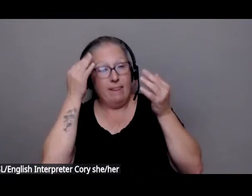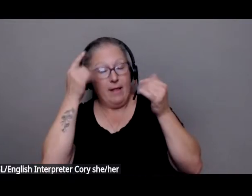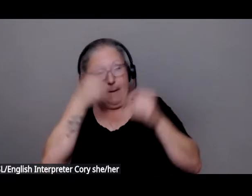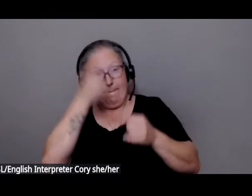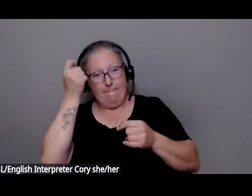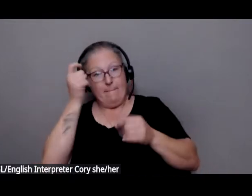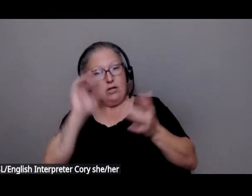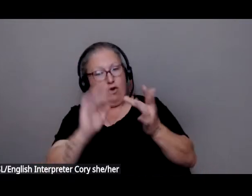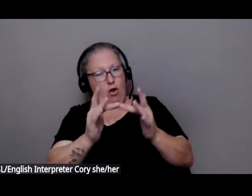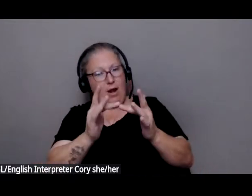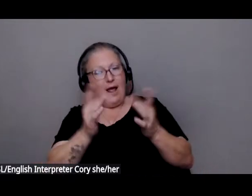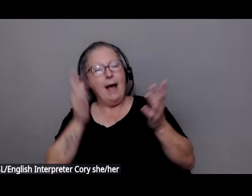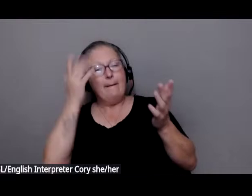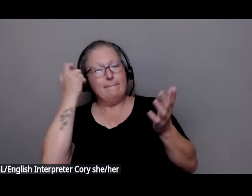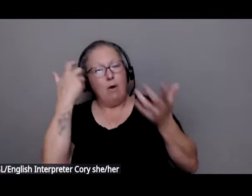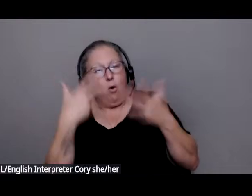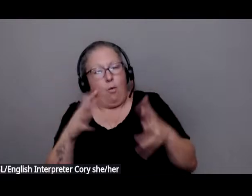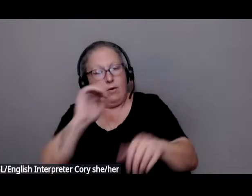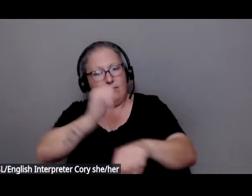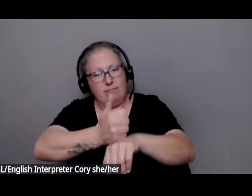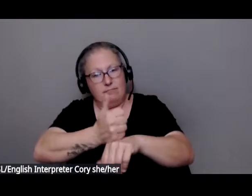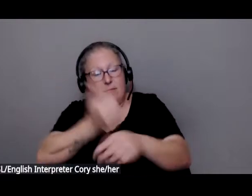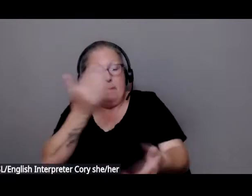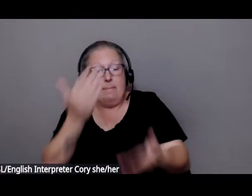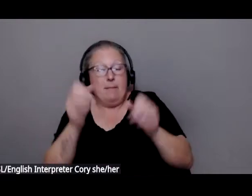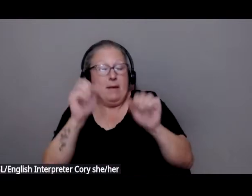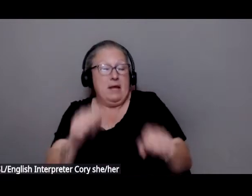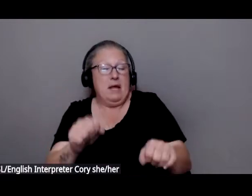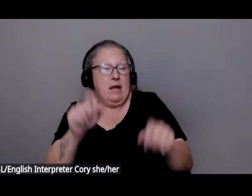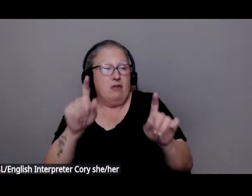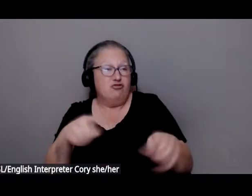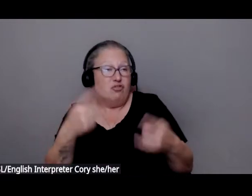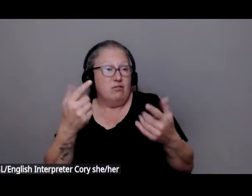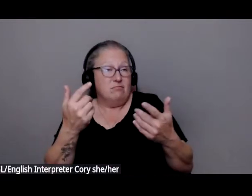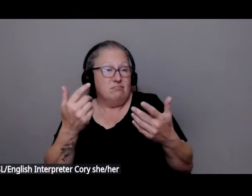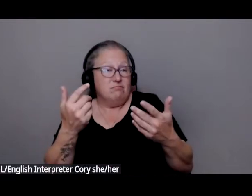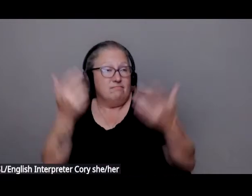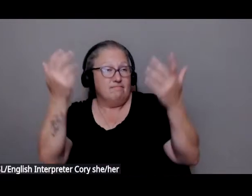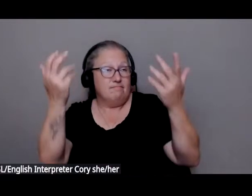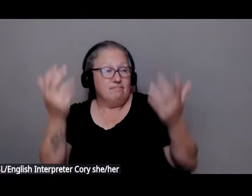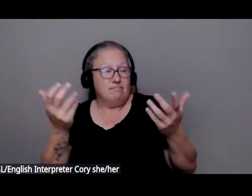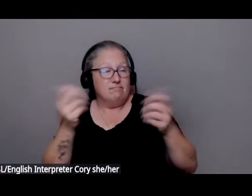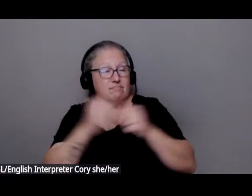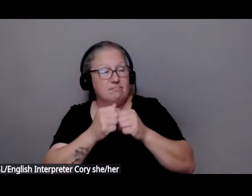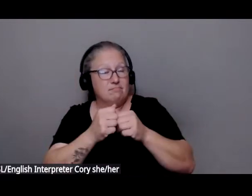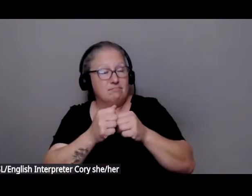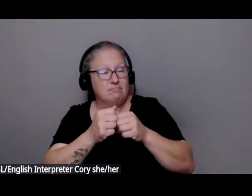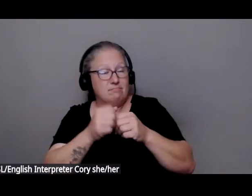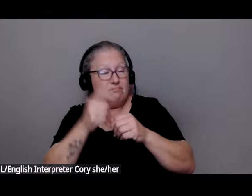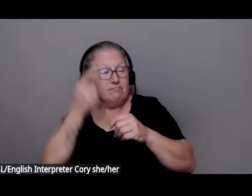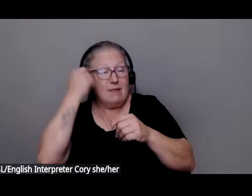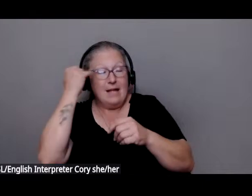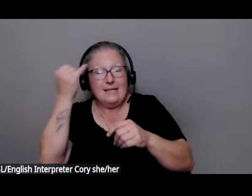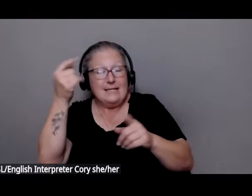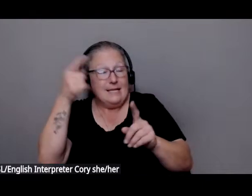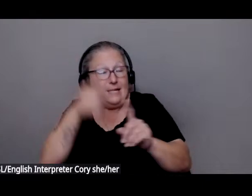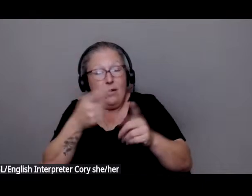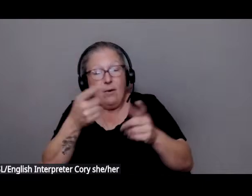it's online, because it's already established, maybe we could just, Yeah. but the idea